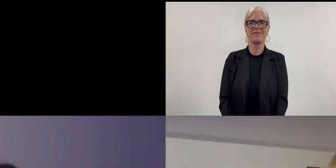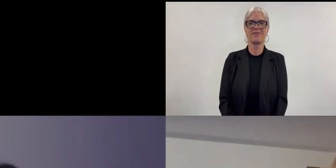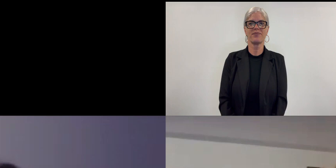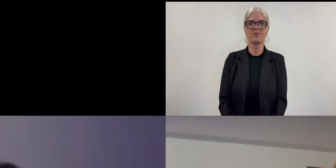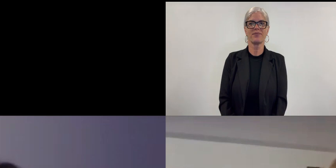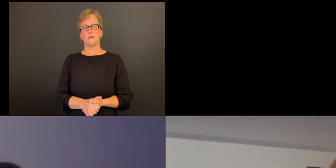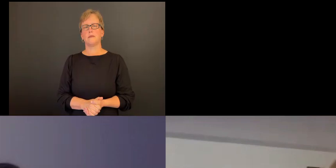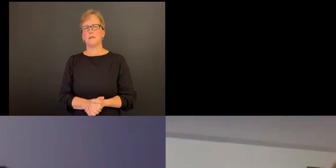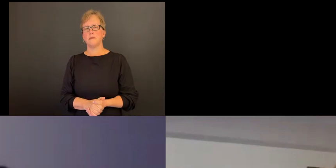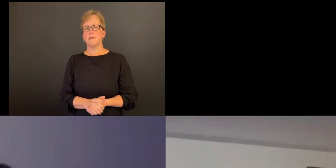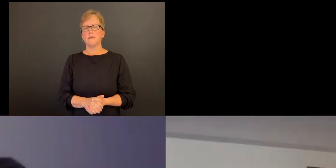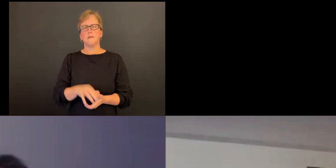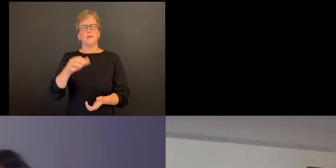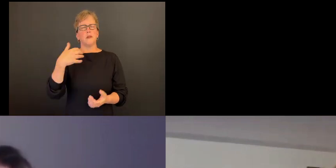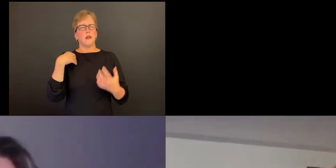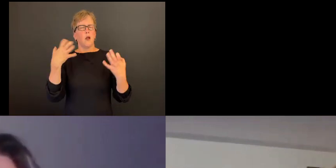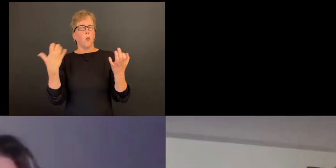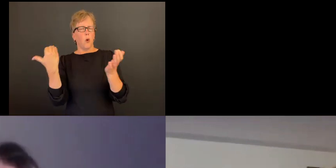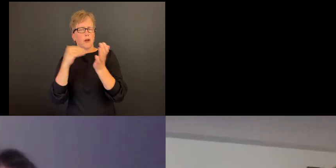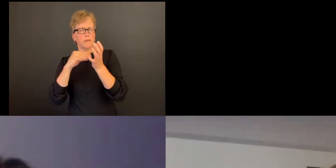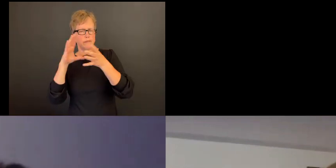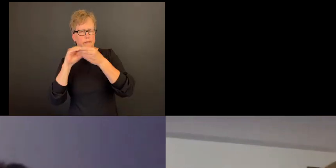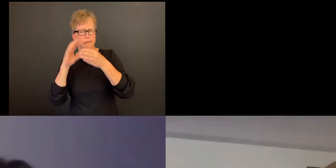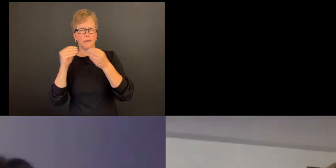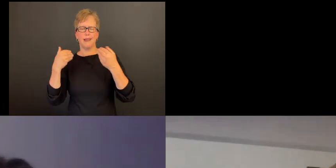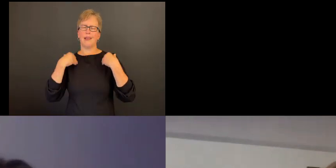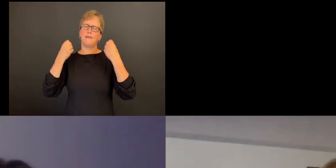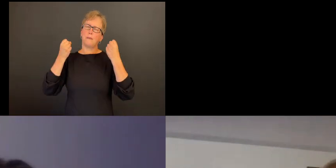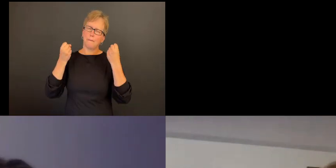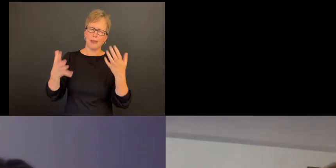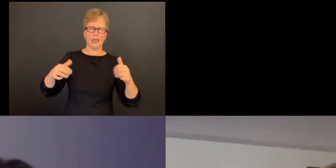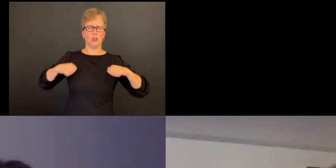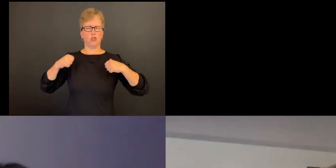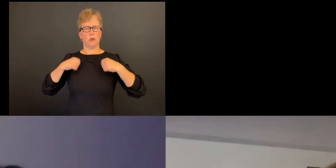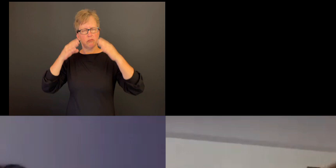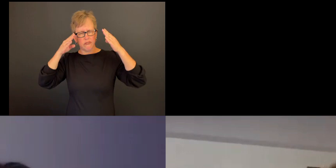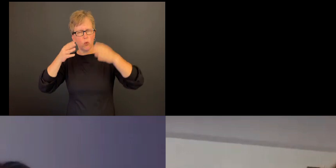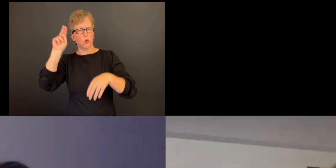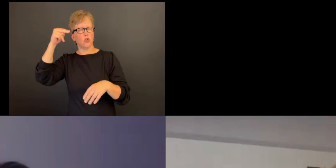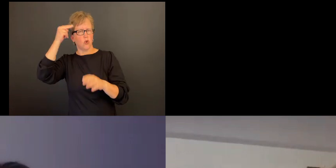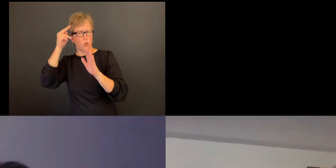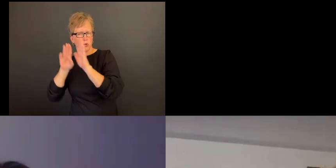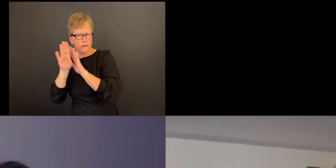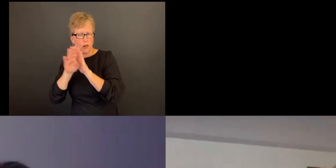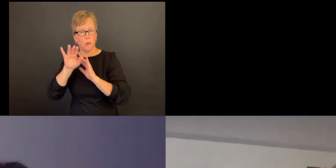clothes on it. And I want to reiterate, there are a lot more